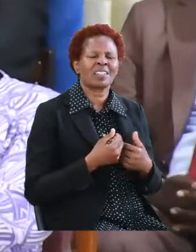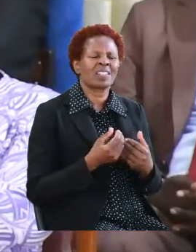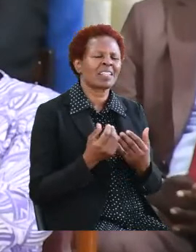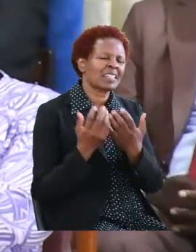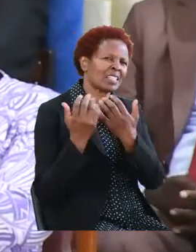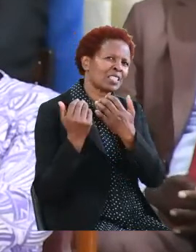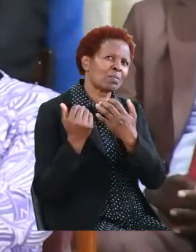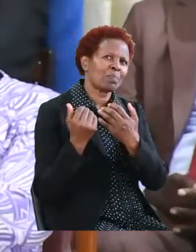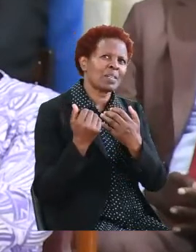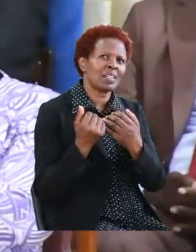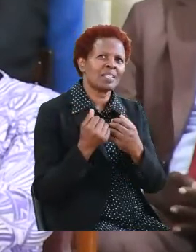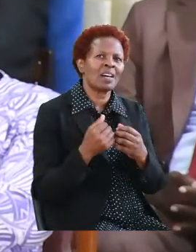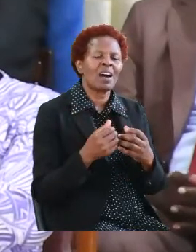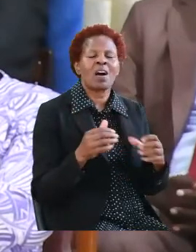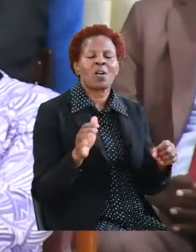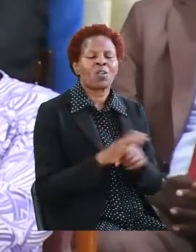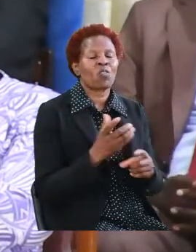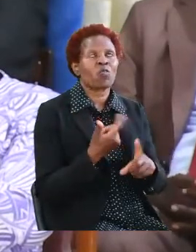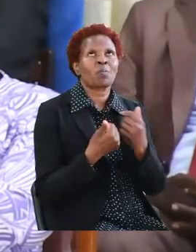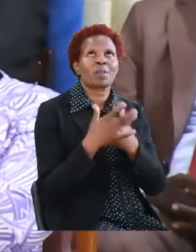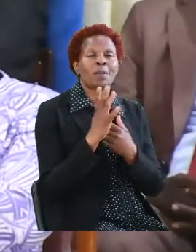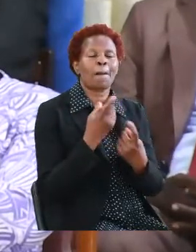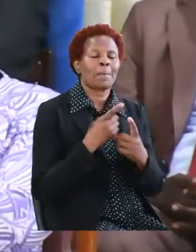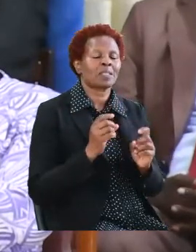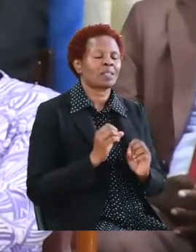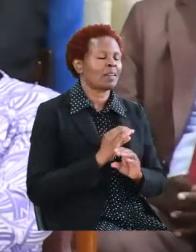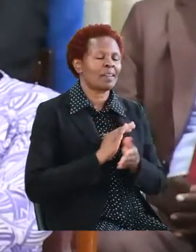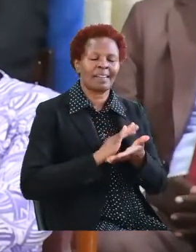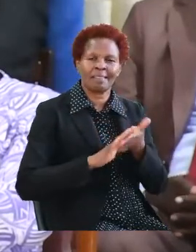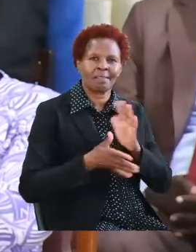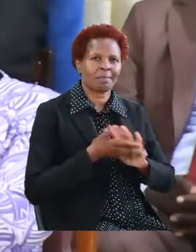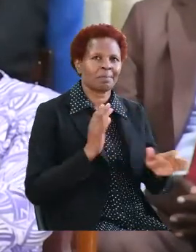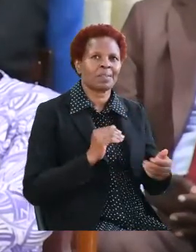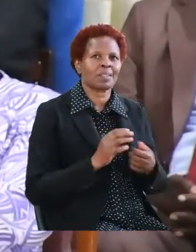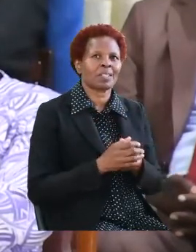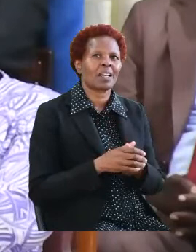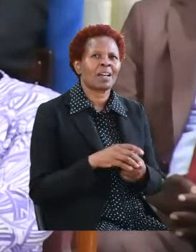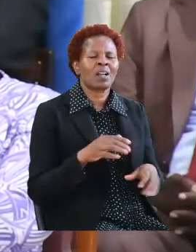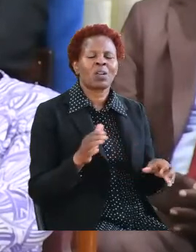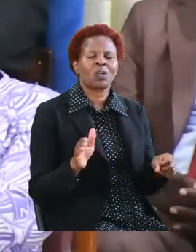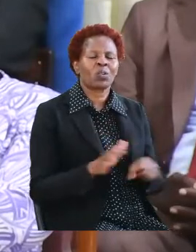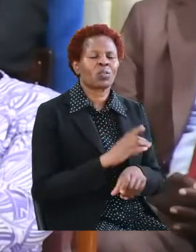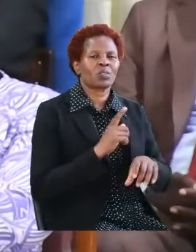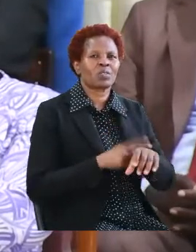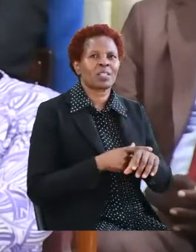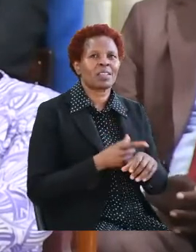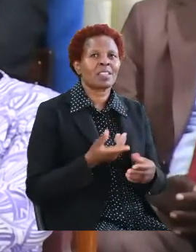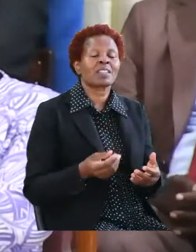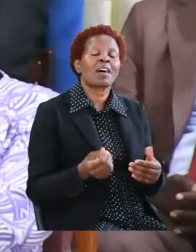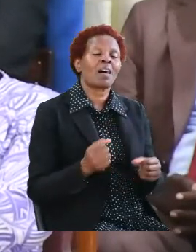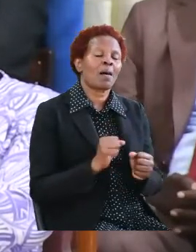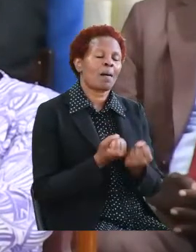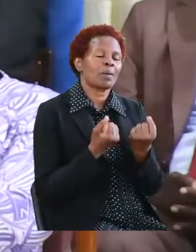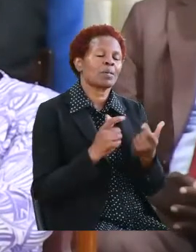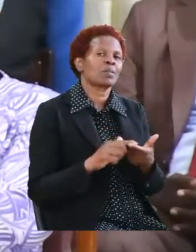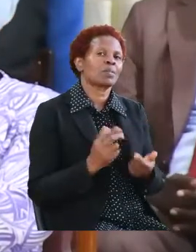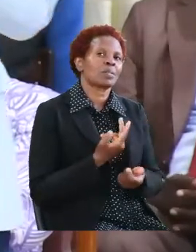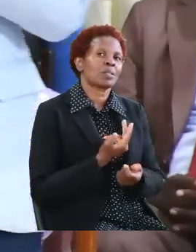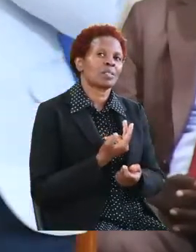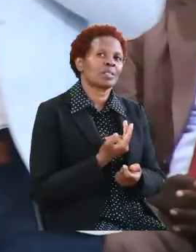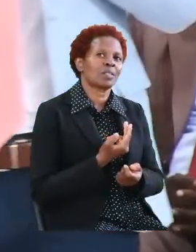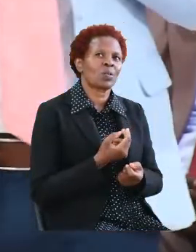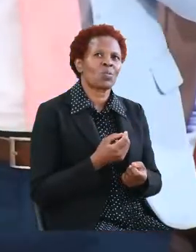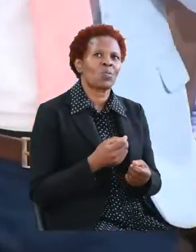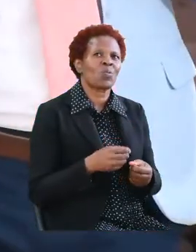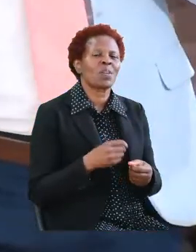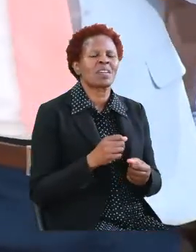of receiving from the Lord, but they were not getting it. And many times this happens to us. And most of the time we